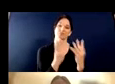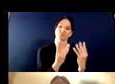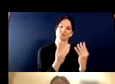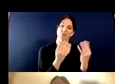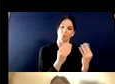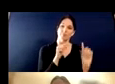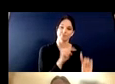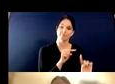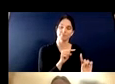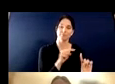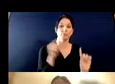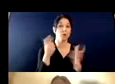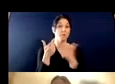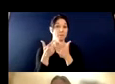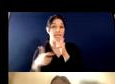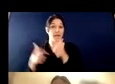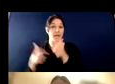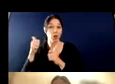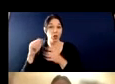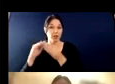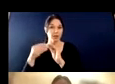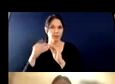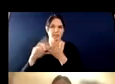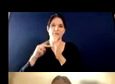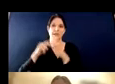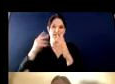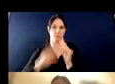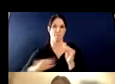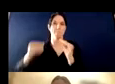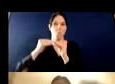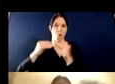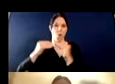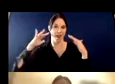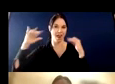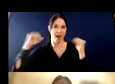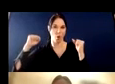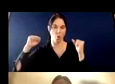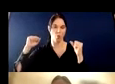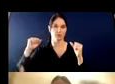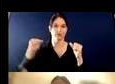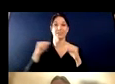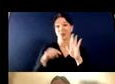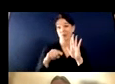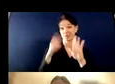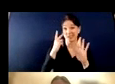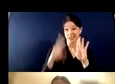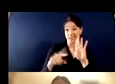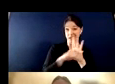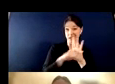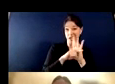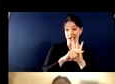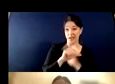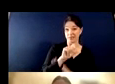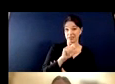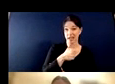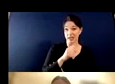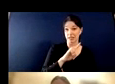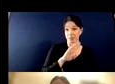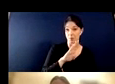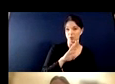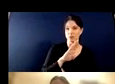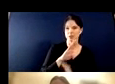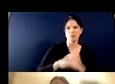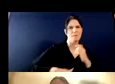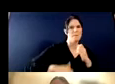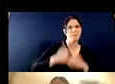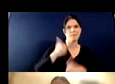and larger numbers are louder sounds. So on this graph here, negative 10 decibels is the softest sound on the